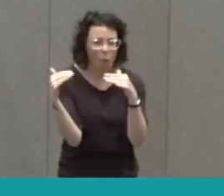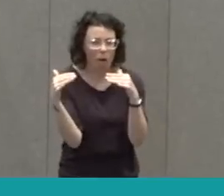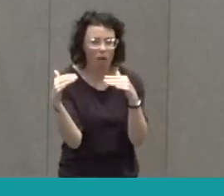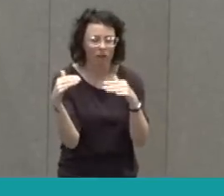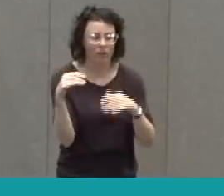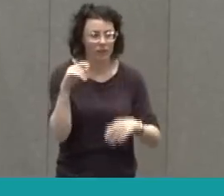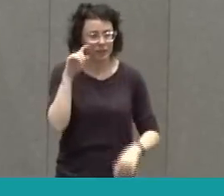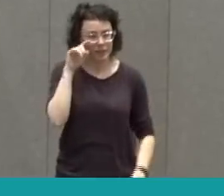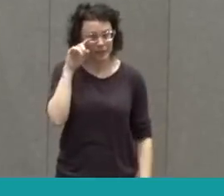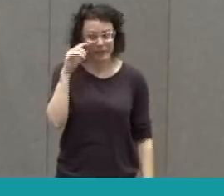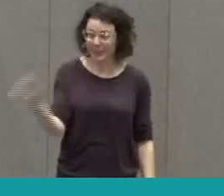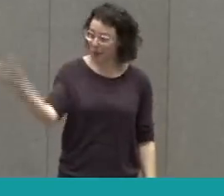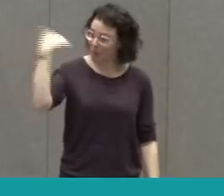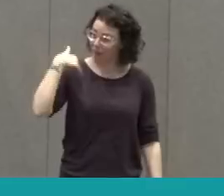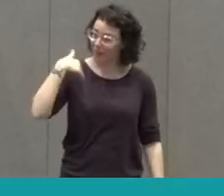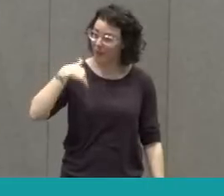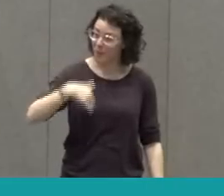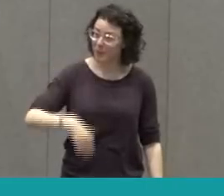Come on up.